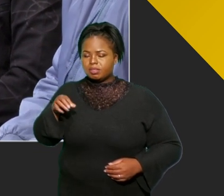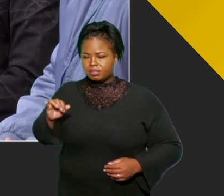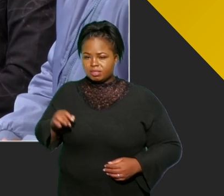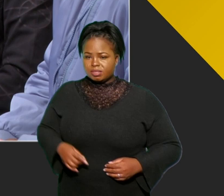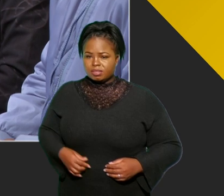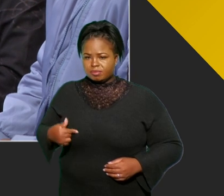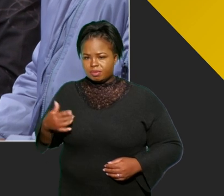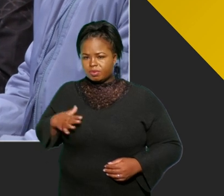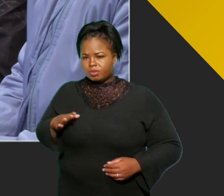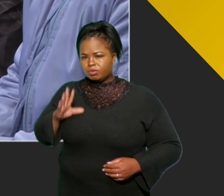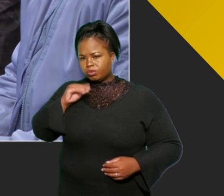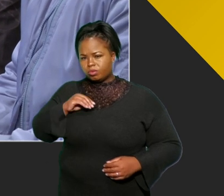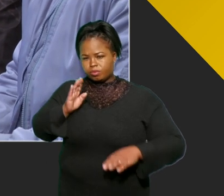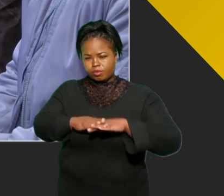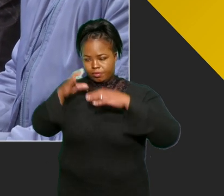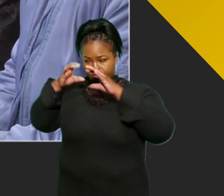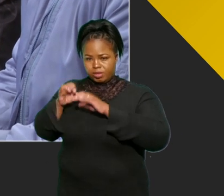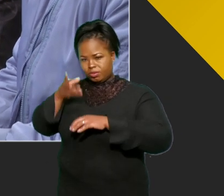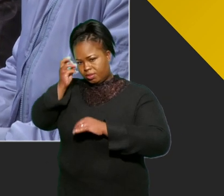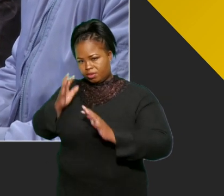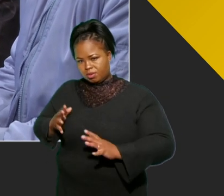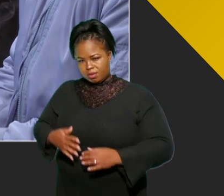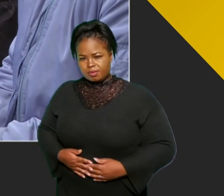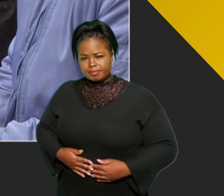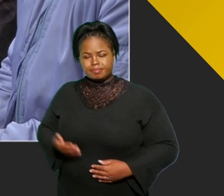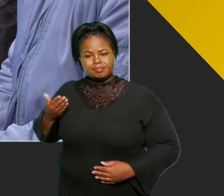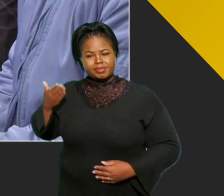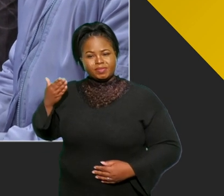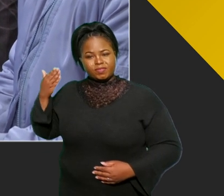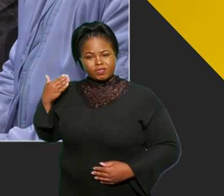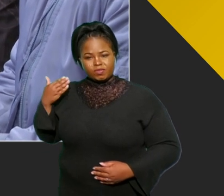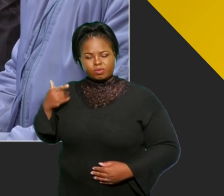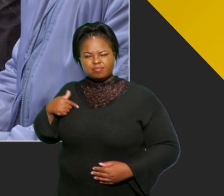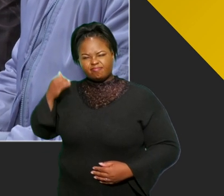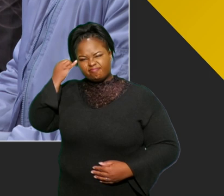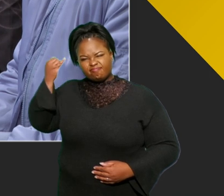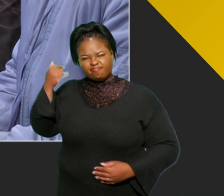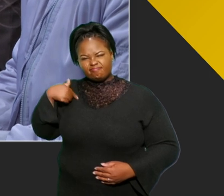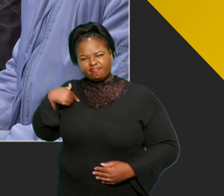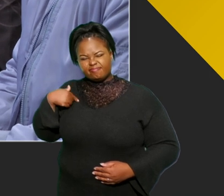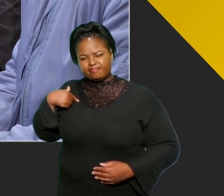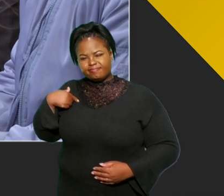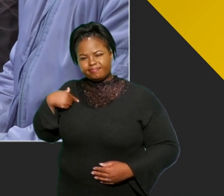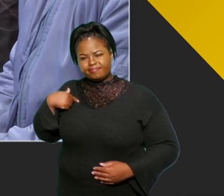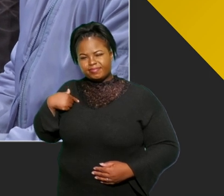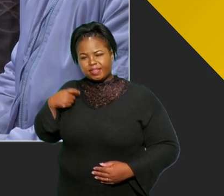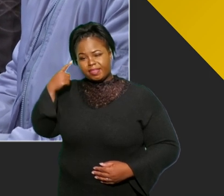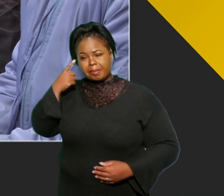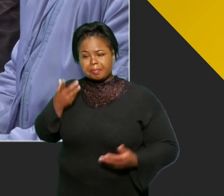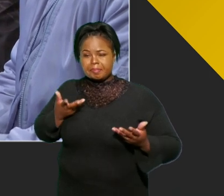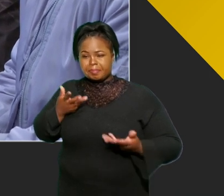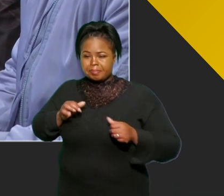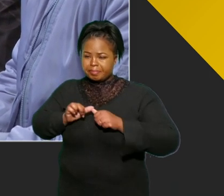Mina, I'm gonna talk on behalf of ama student, ne. So bengine mbono ukuthi mhlawumbe kungenzeka kanjani